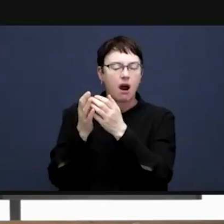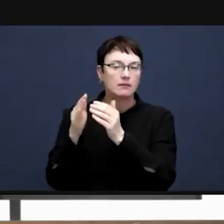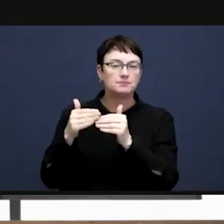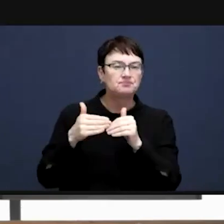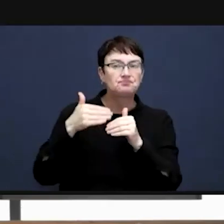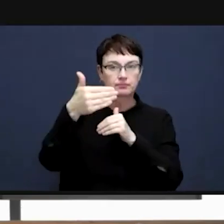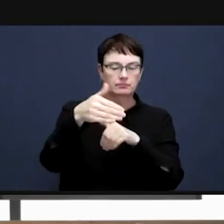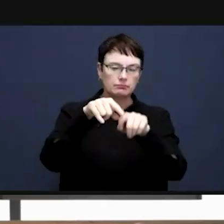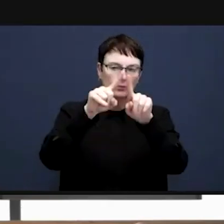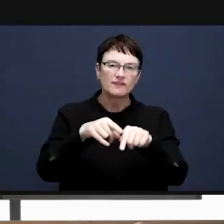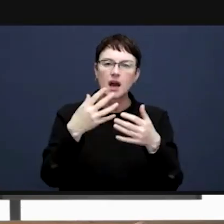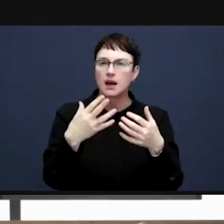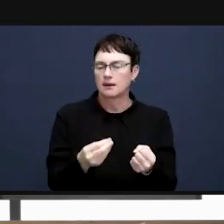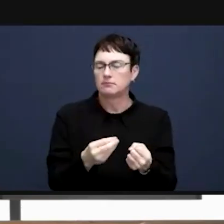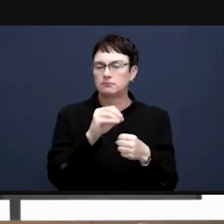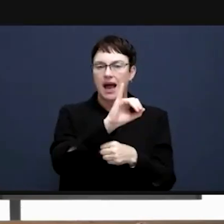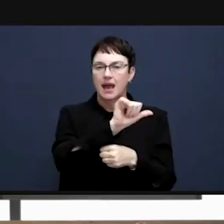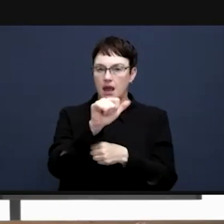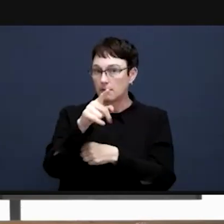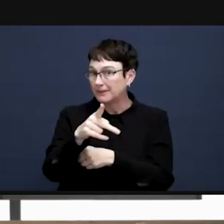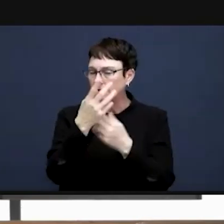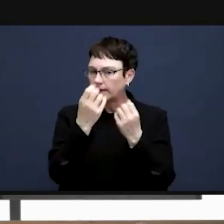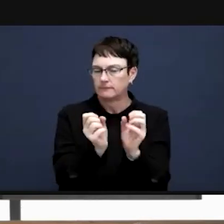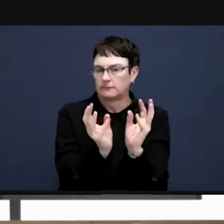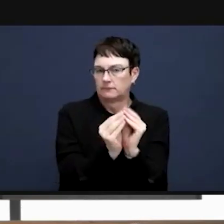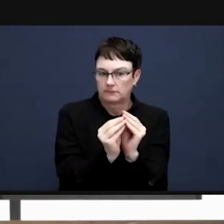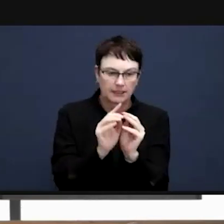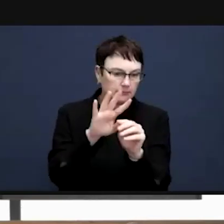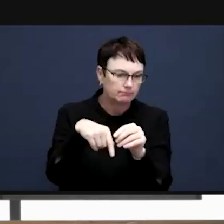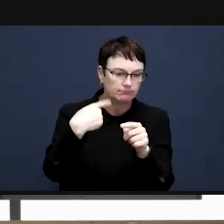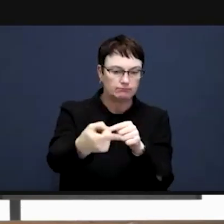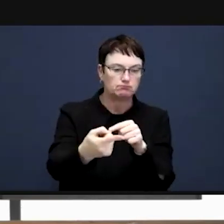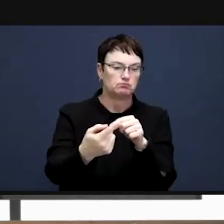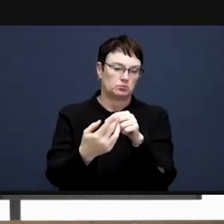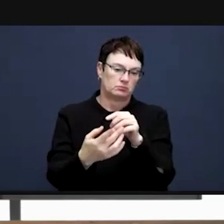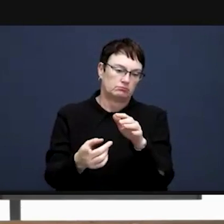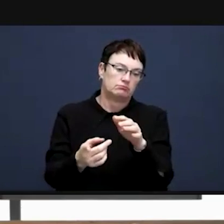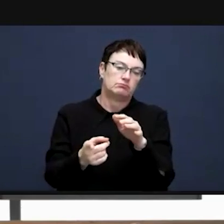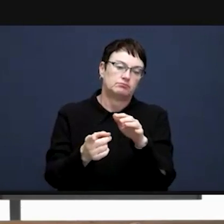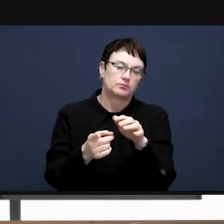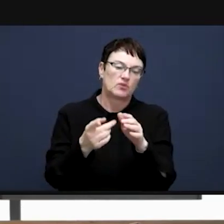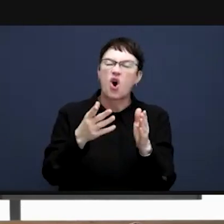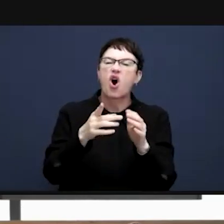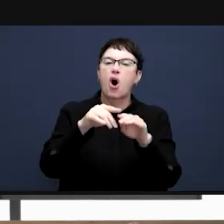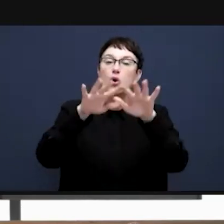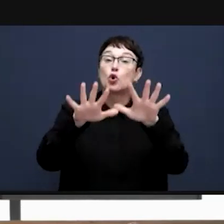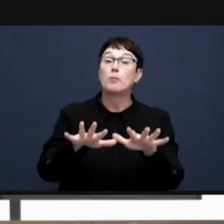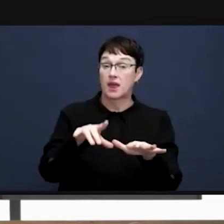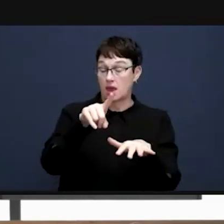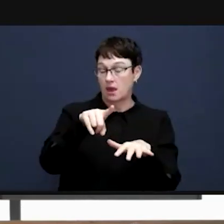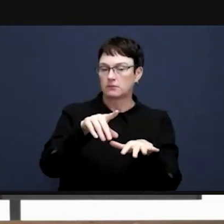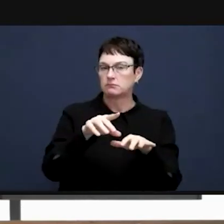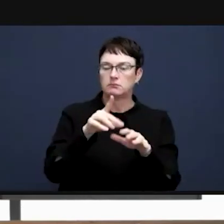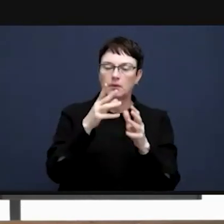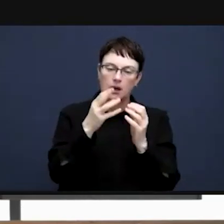traditional drop-in session. So anyone that's interested in asking more questions about membership or certification, it's just an open 1 hour where we have a